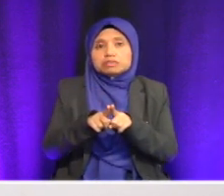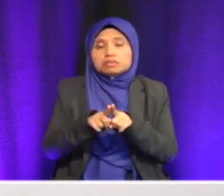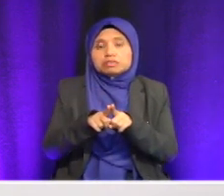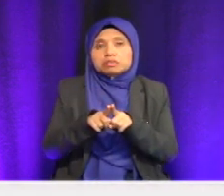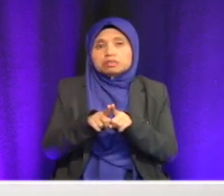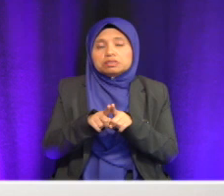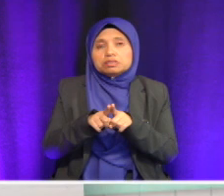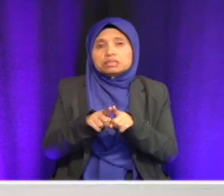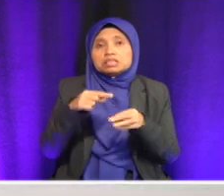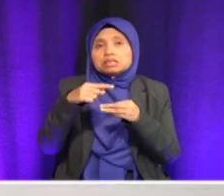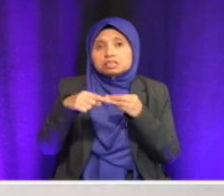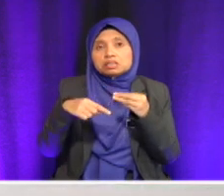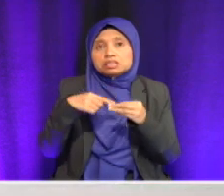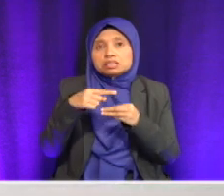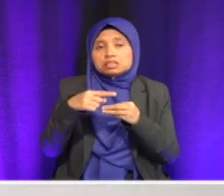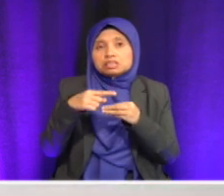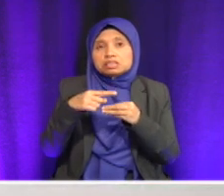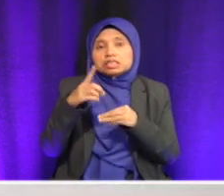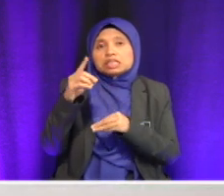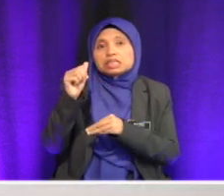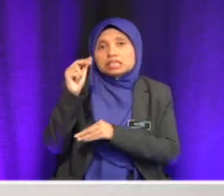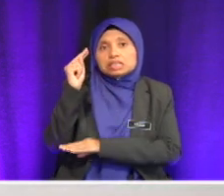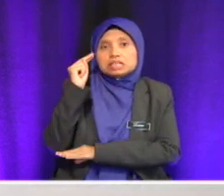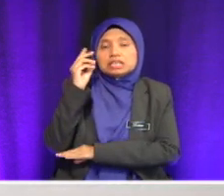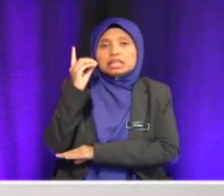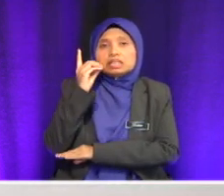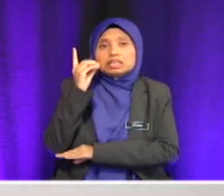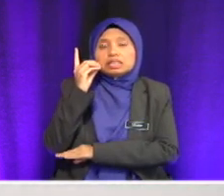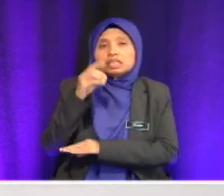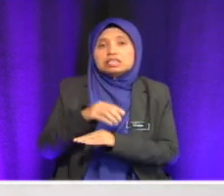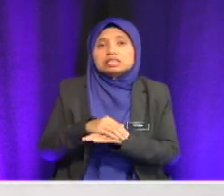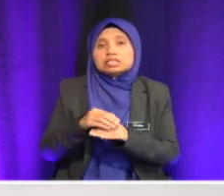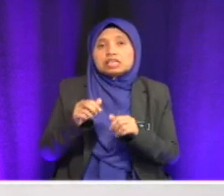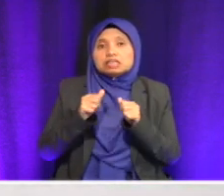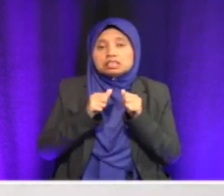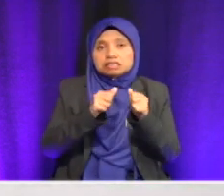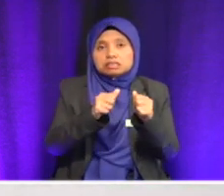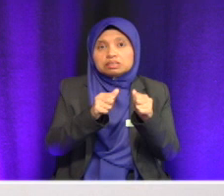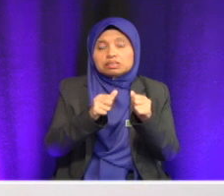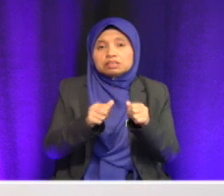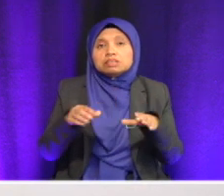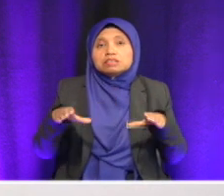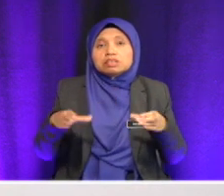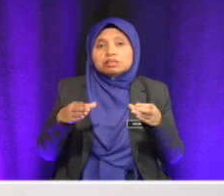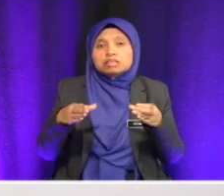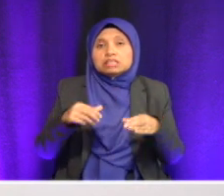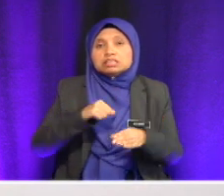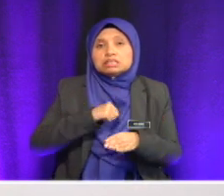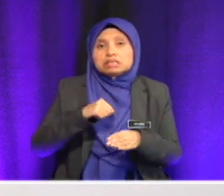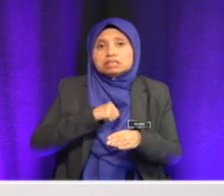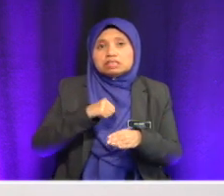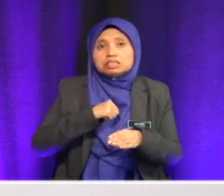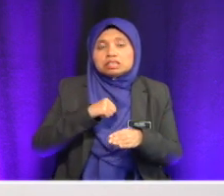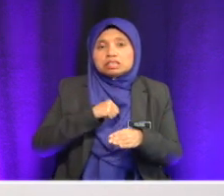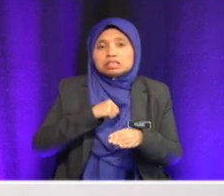think about what tool they need and look for it. If they cannot find the right shape, they make the tool themselves by cutting